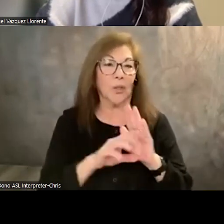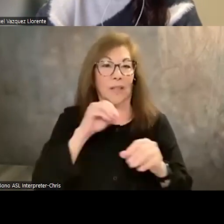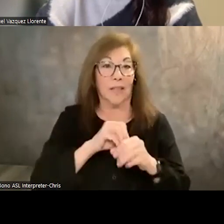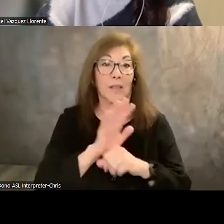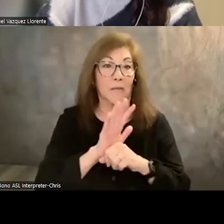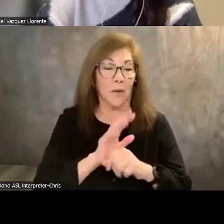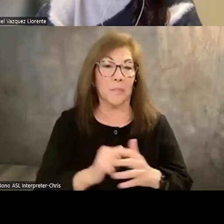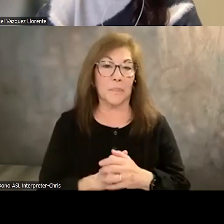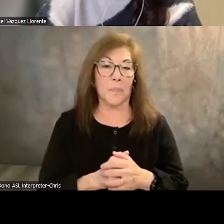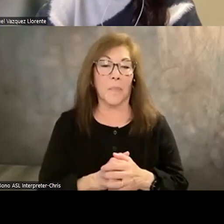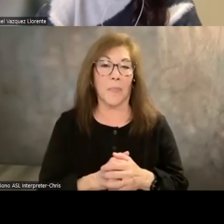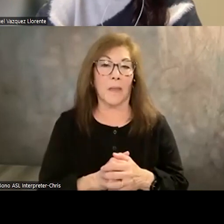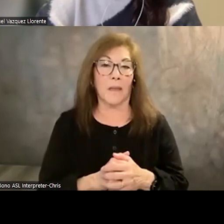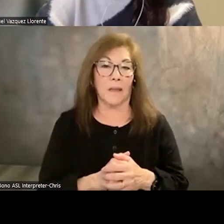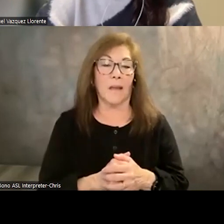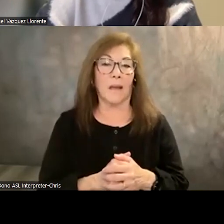And then